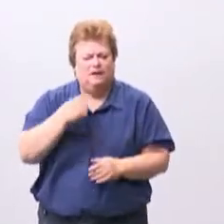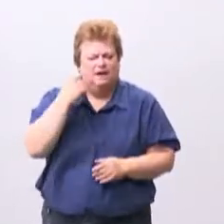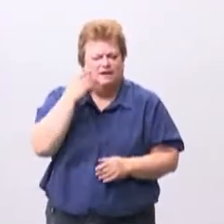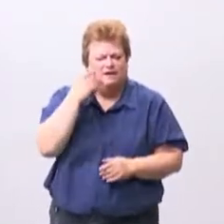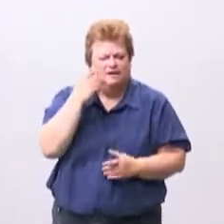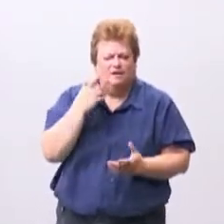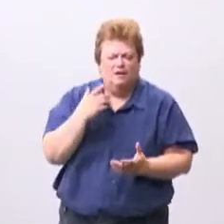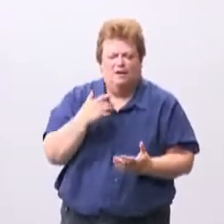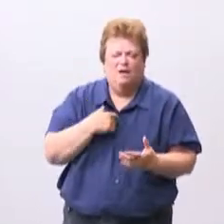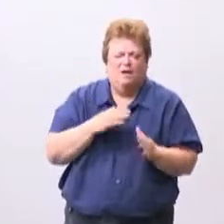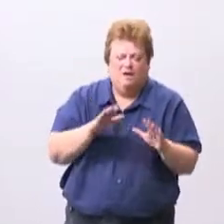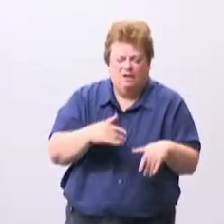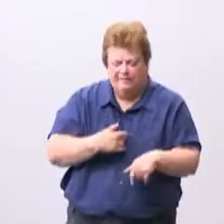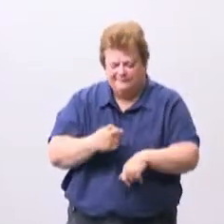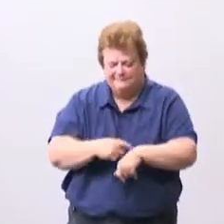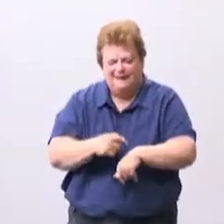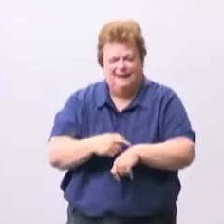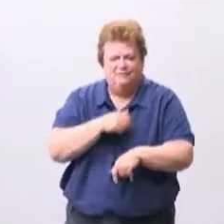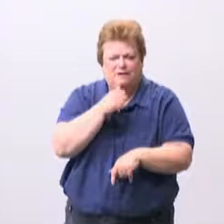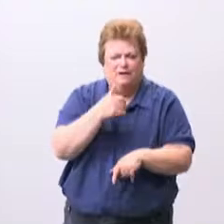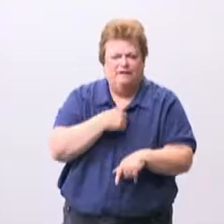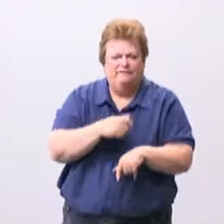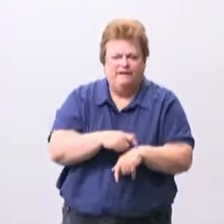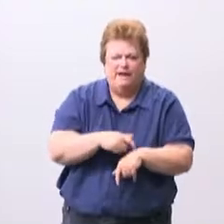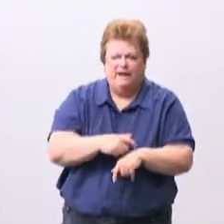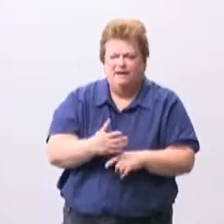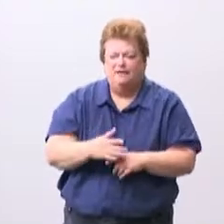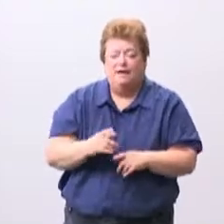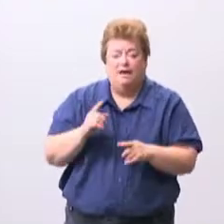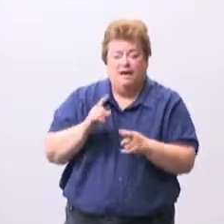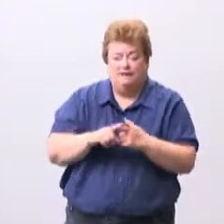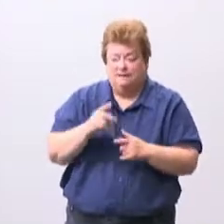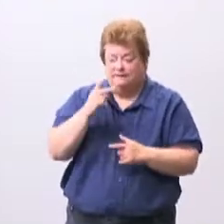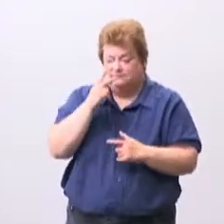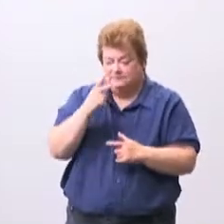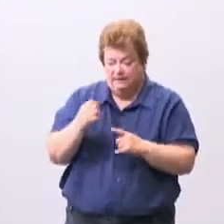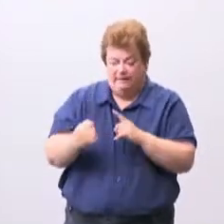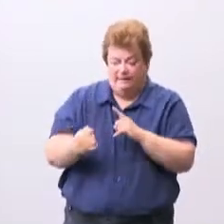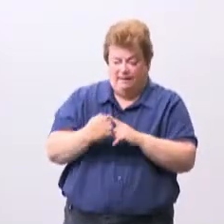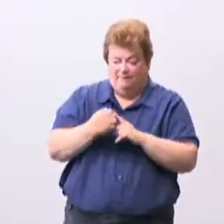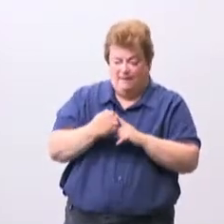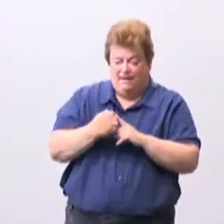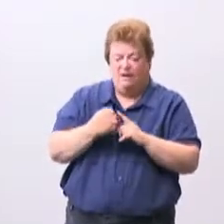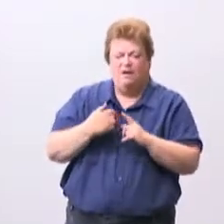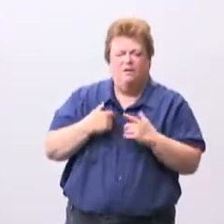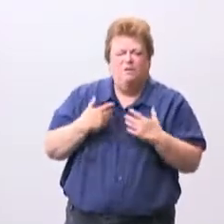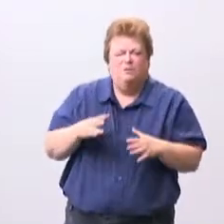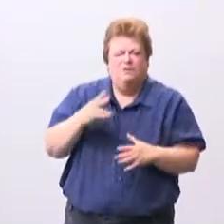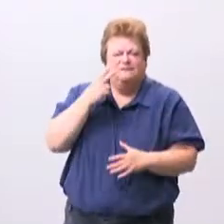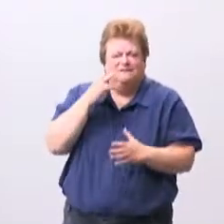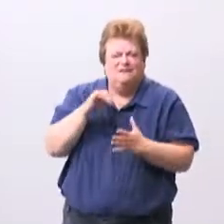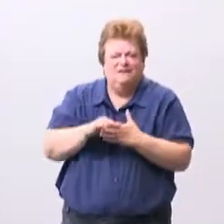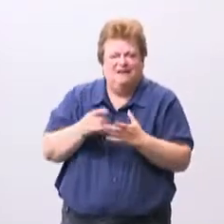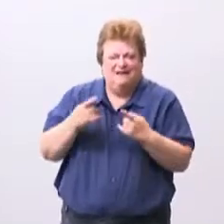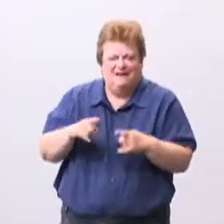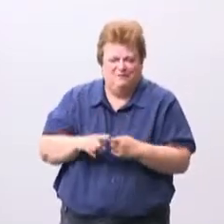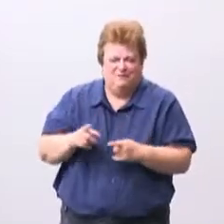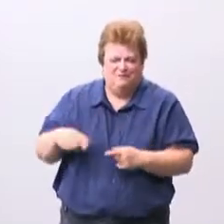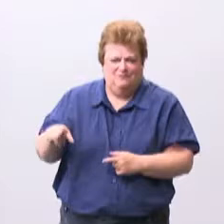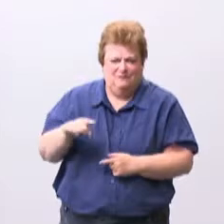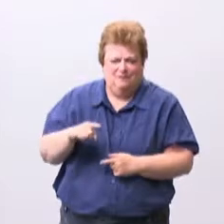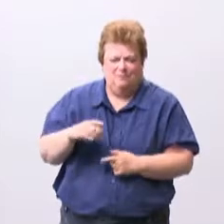get around to it, until something impacts them, and we don't want to see that happen. We want to go for